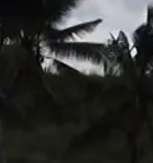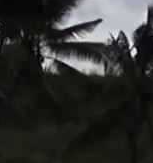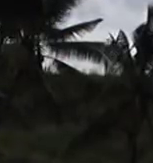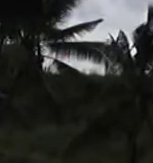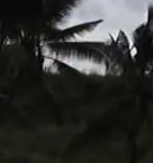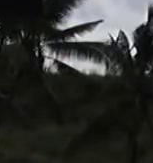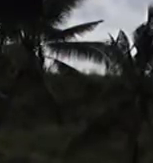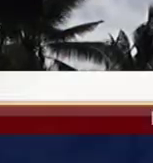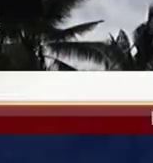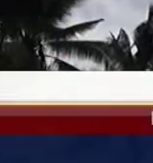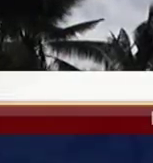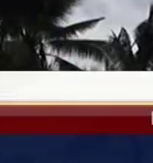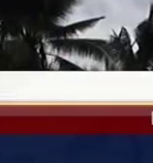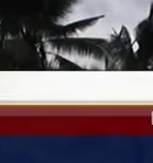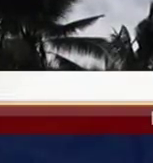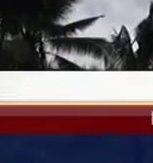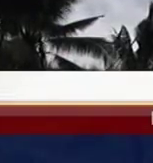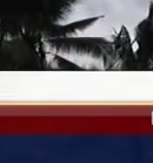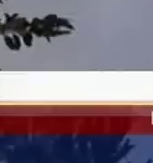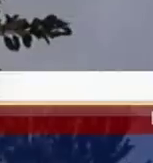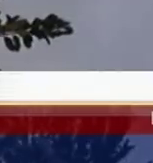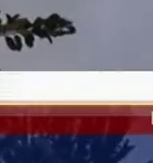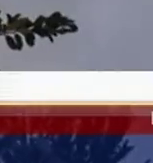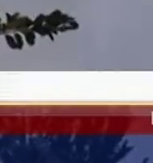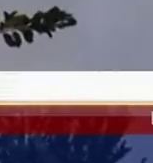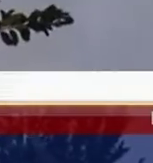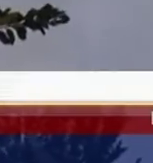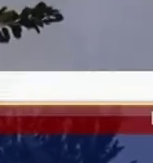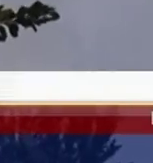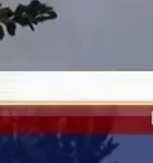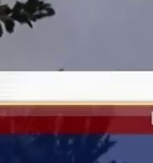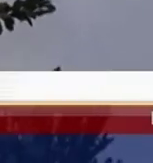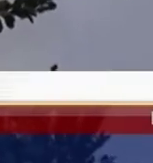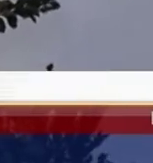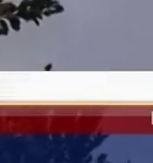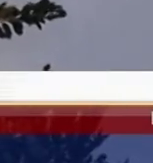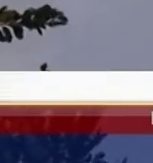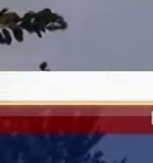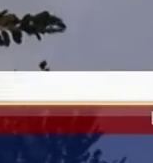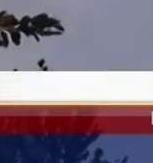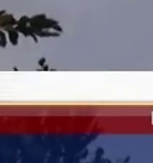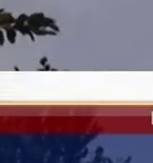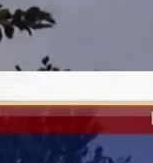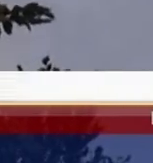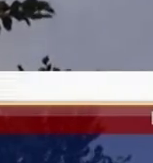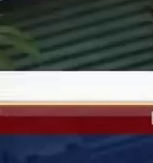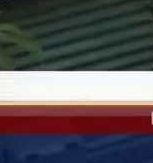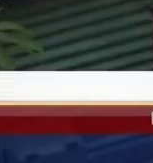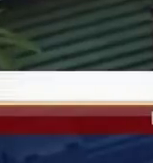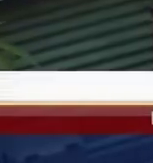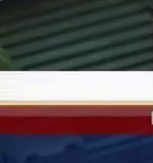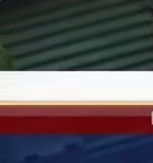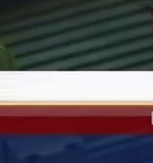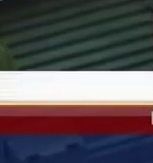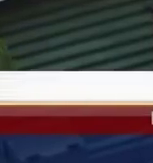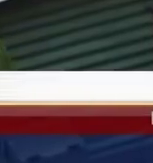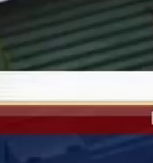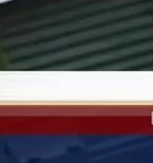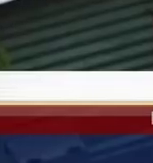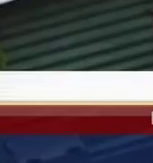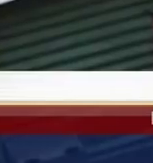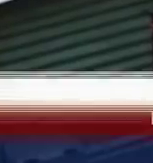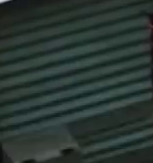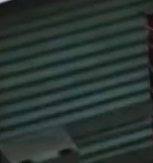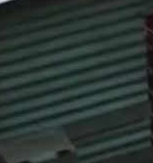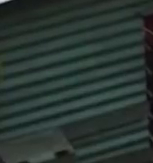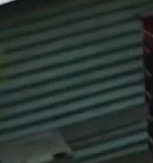supplements. According to the 2018 budget, the Ndunguvatu electrification project will be completed by the end of this year.